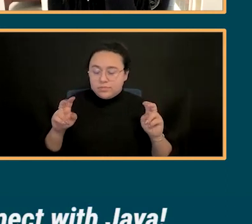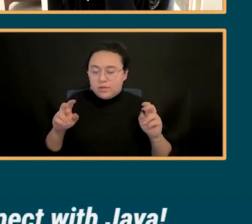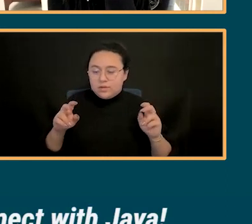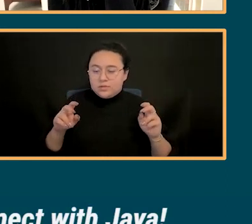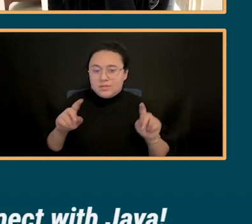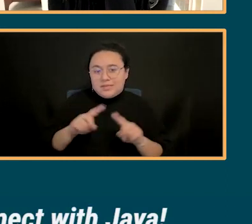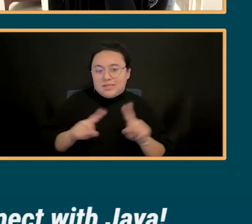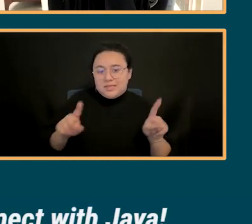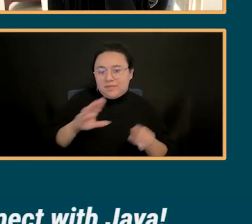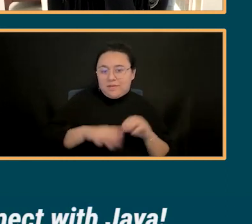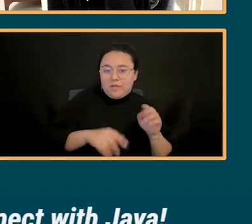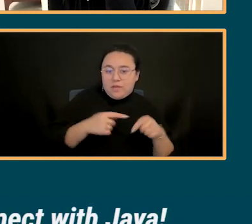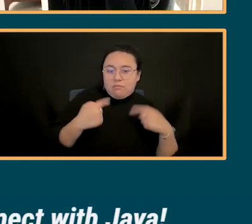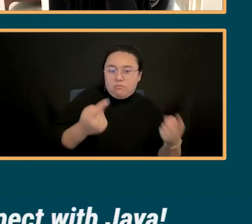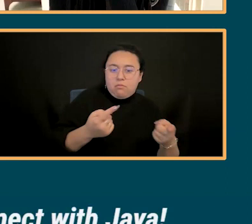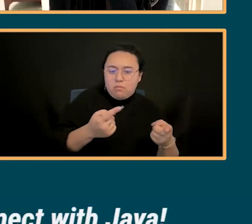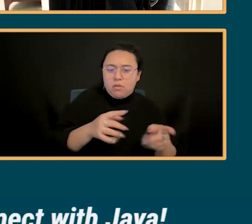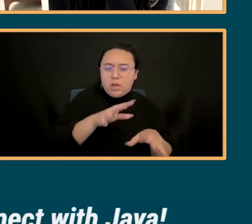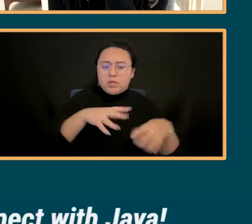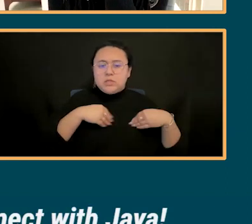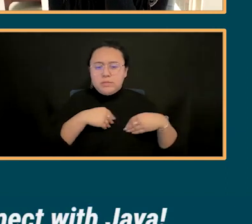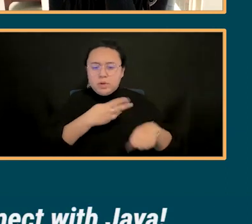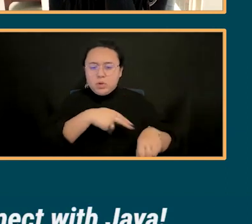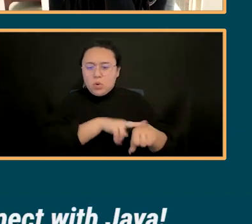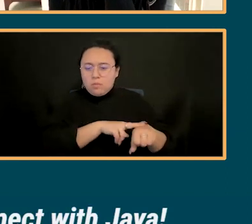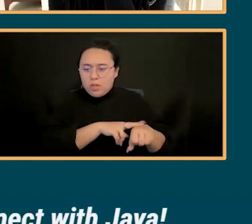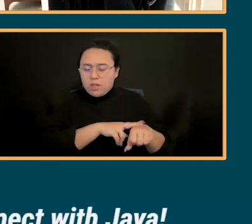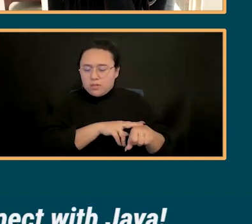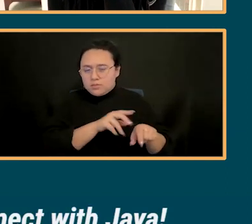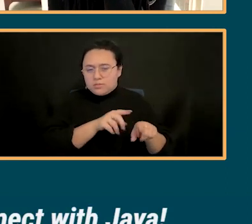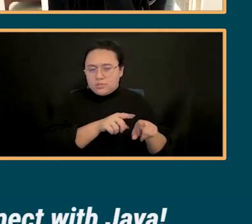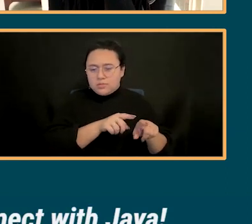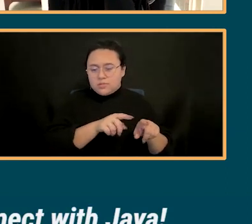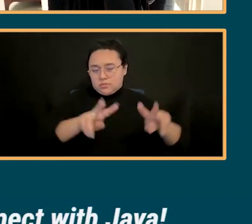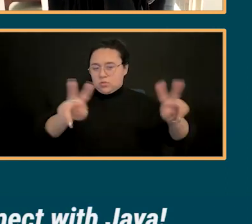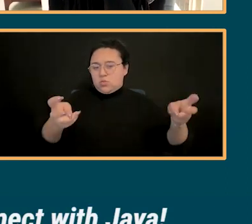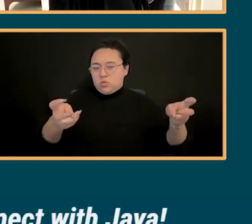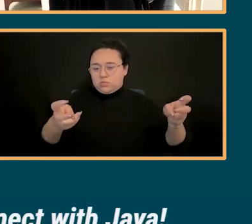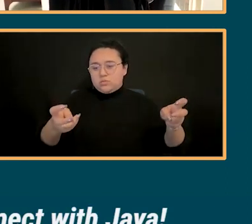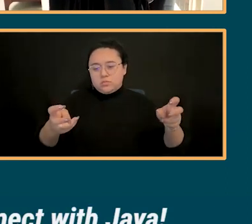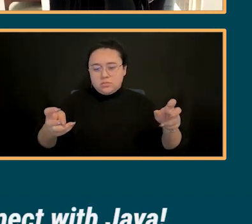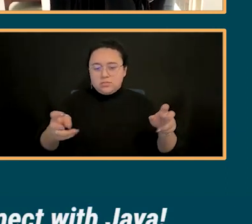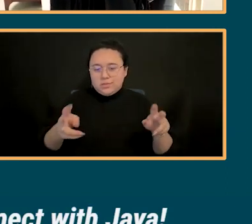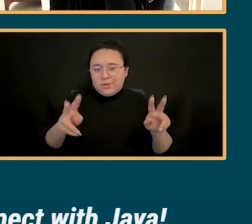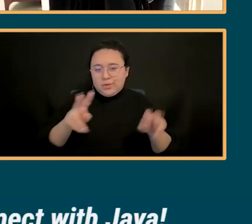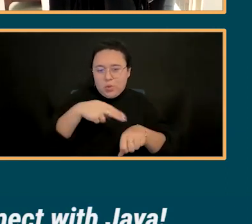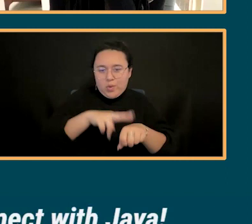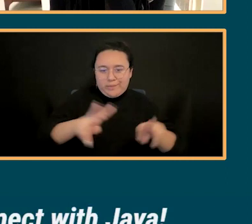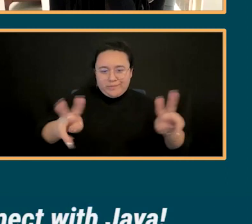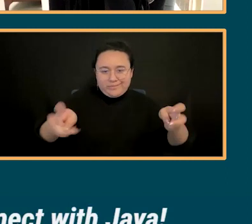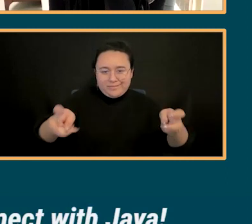deviation from what is accepted socially as the norm, put that in big quotes, right?